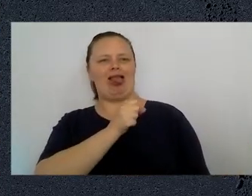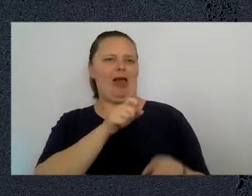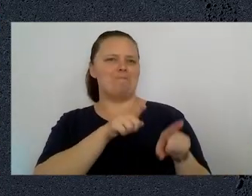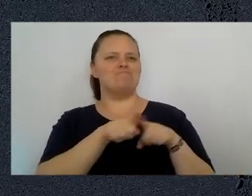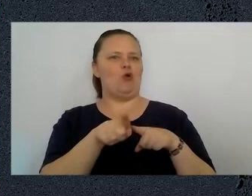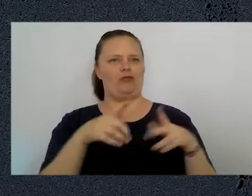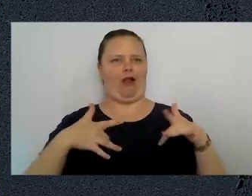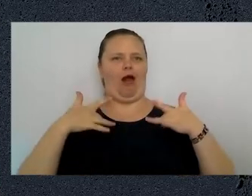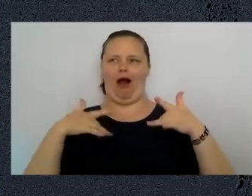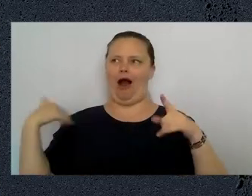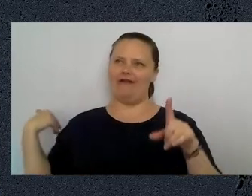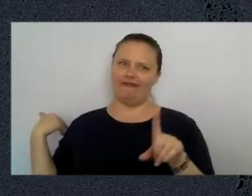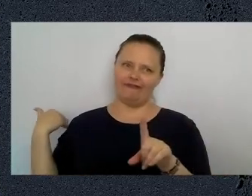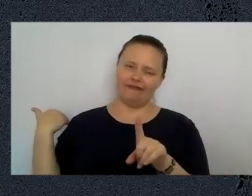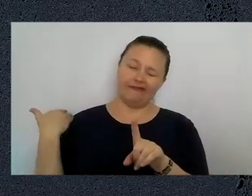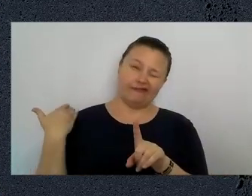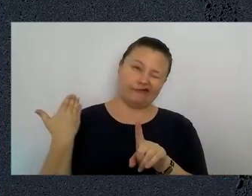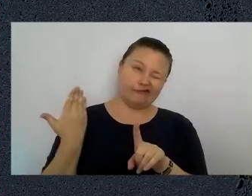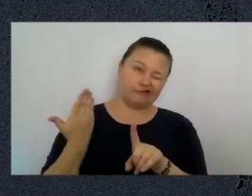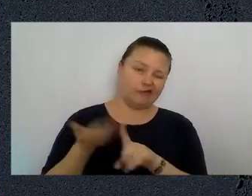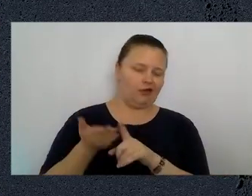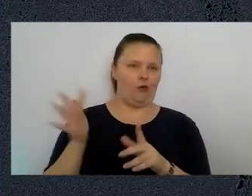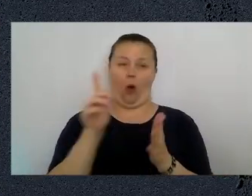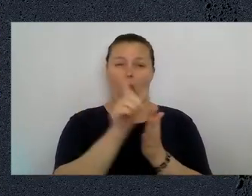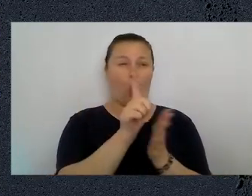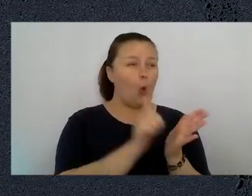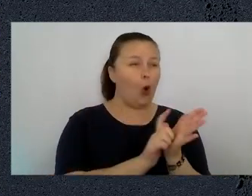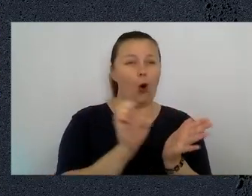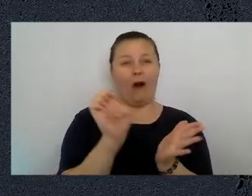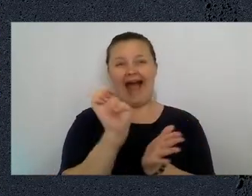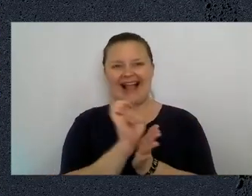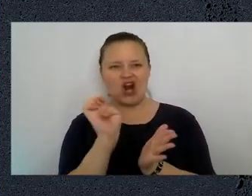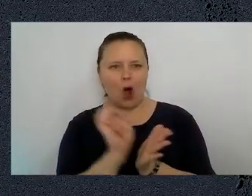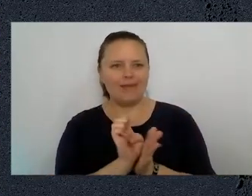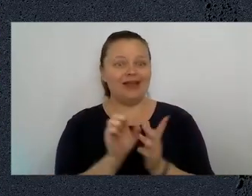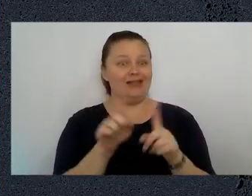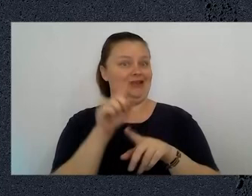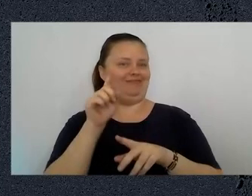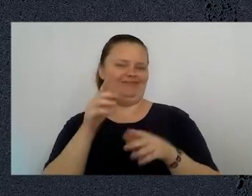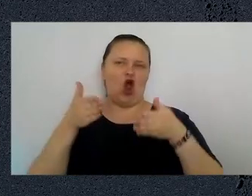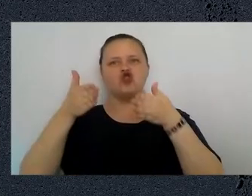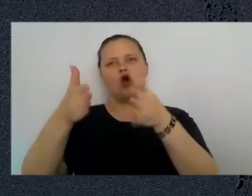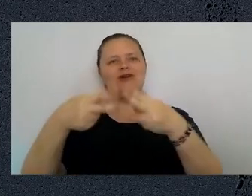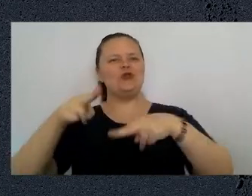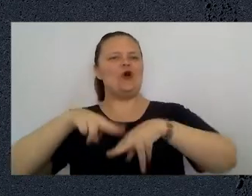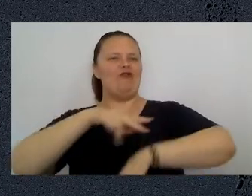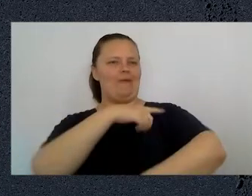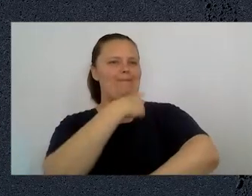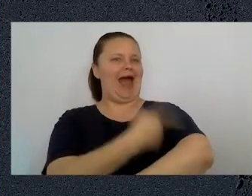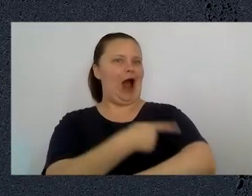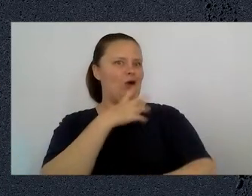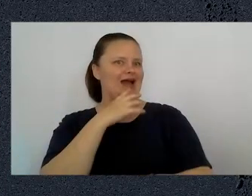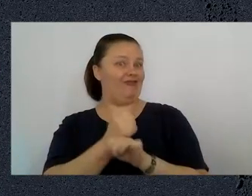life in every sector, law, economics, you name it. Including the corridors of power. The corridors of power, it is